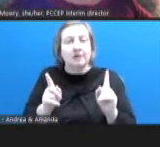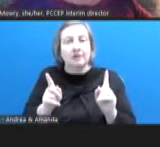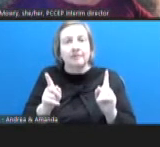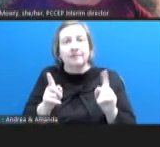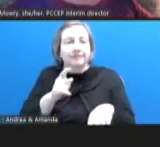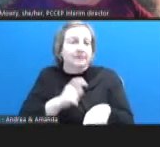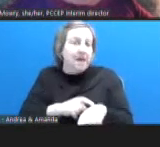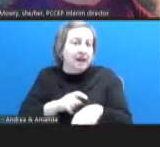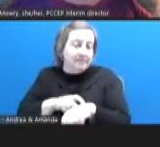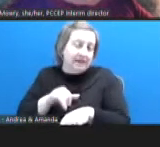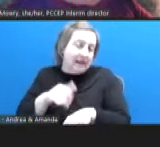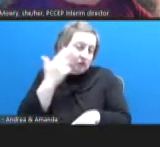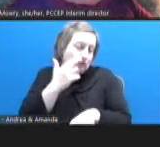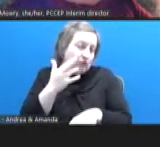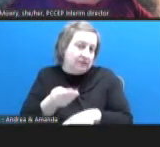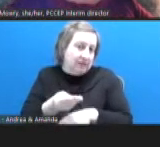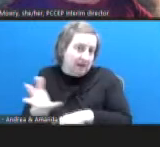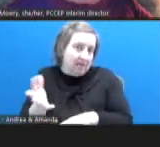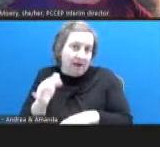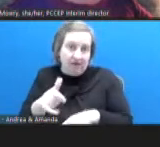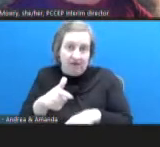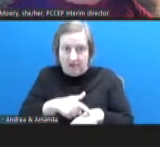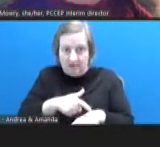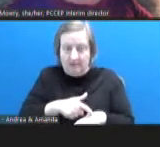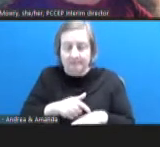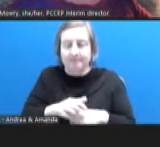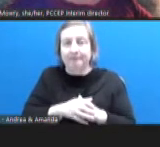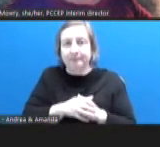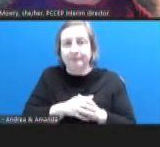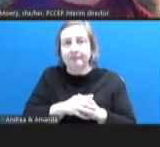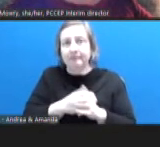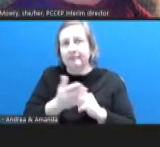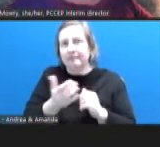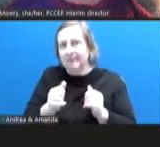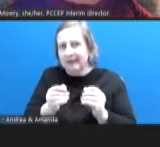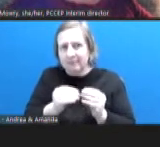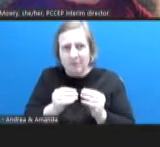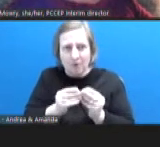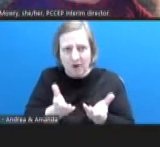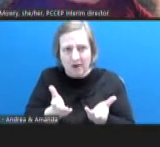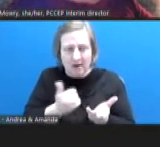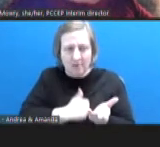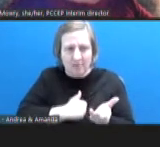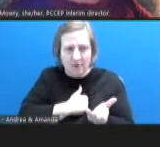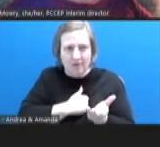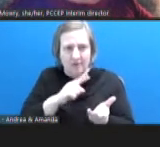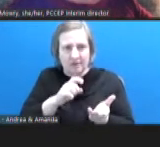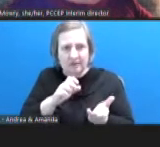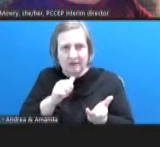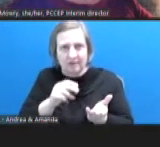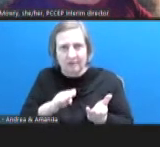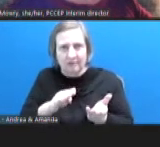timing wise, that's why it came out when it came out. Was there more? I apologize, Zainab, because